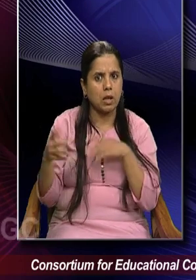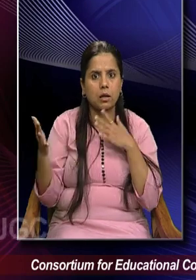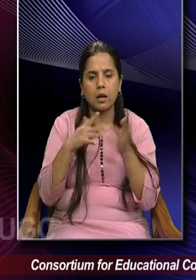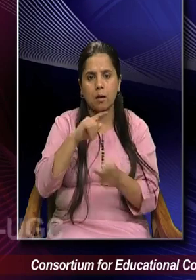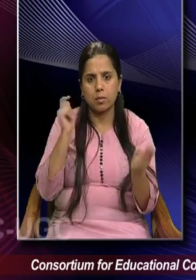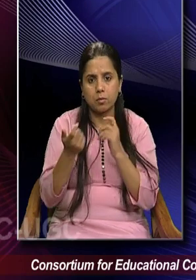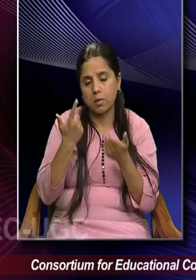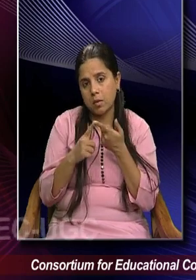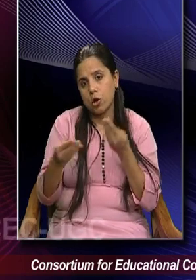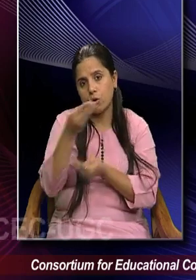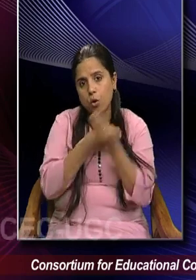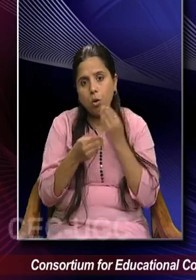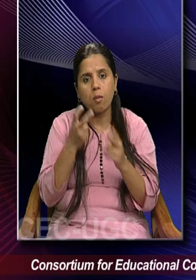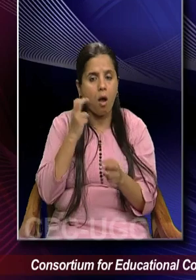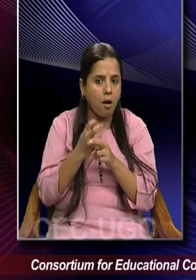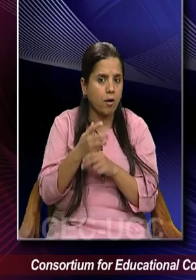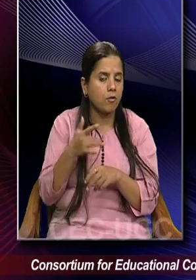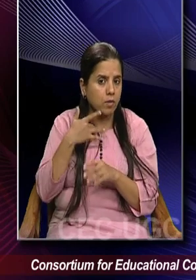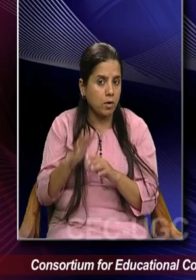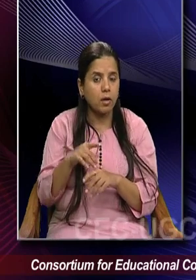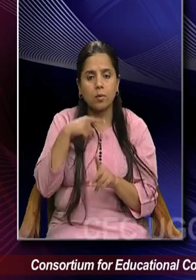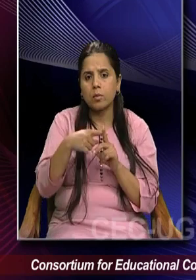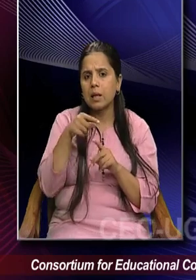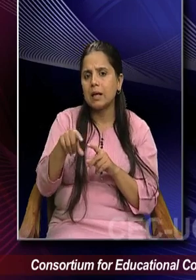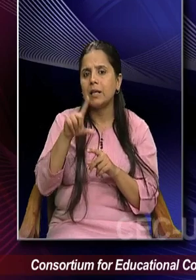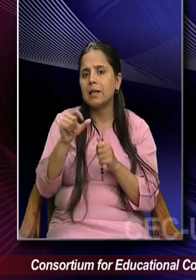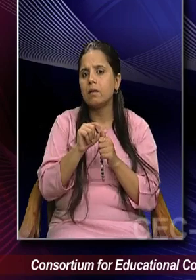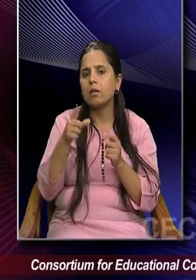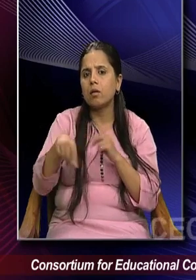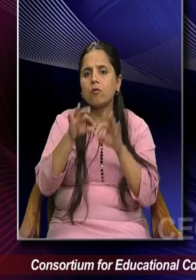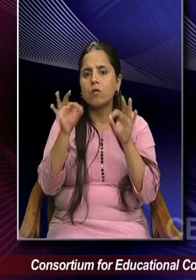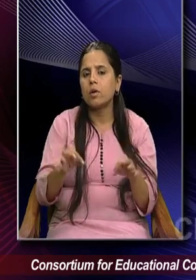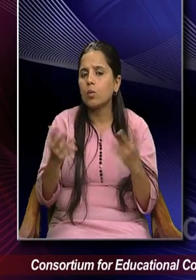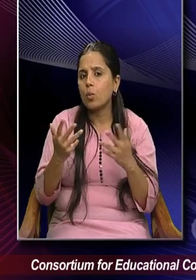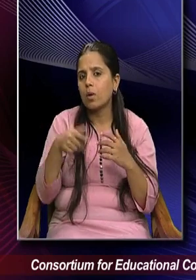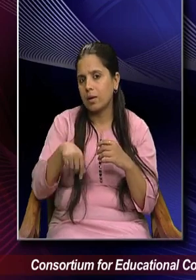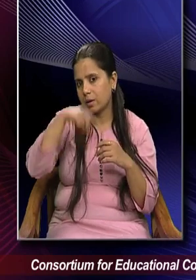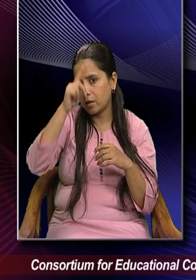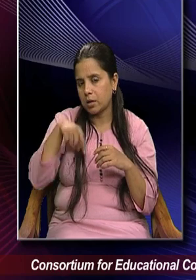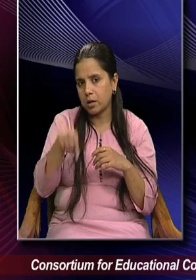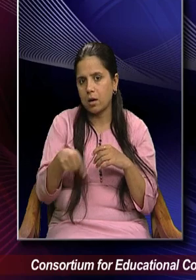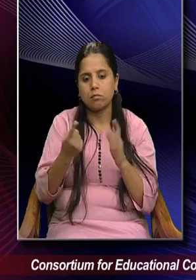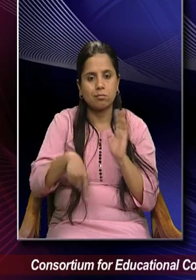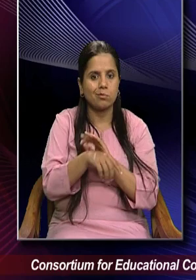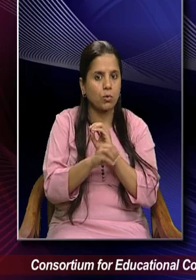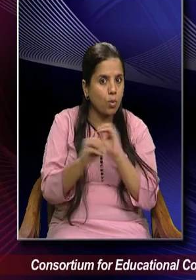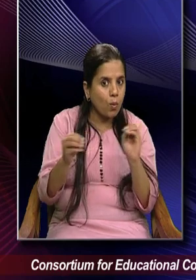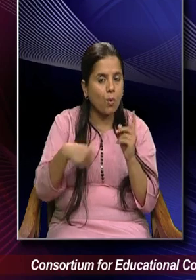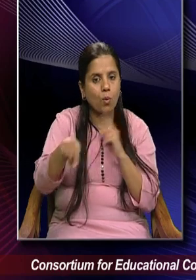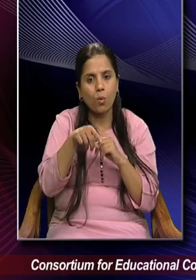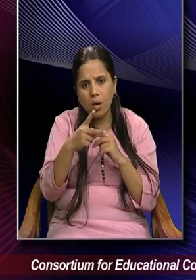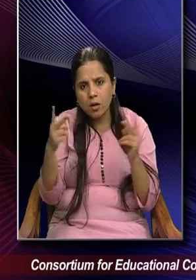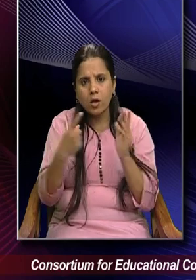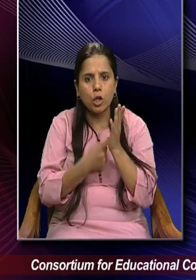maybe economical hardship. And what are the legal framework? Explain India's non-signatory status to the Refugee